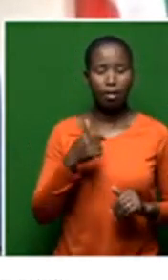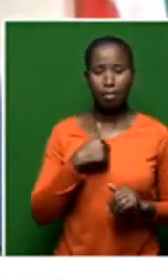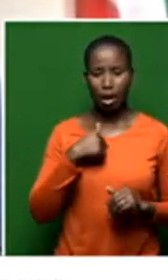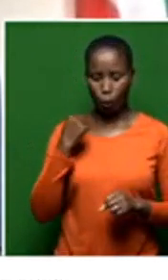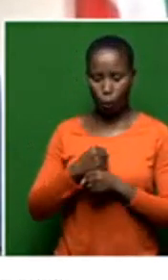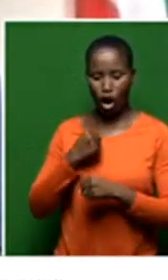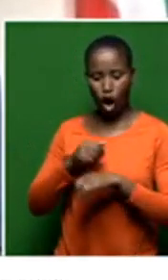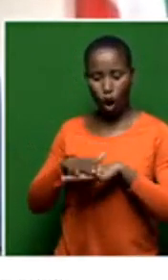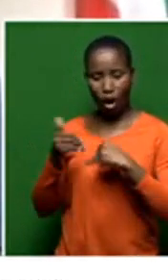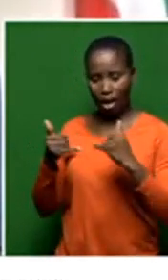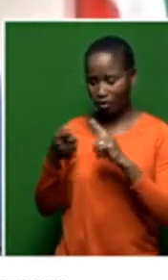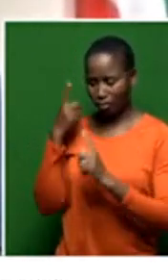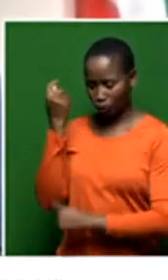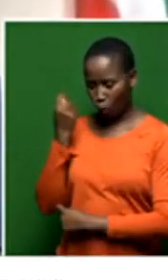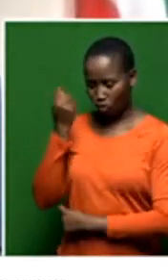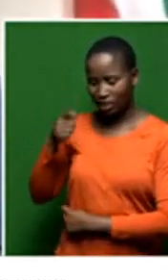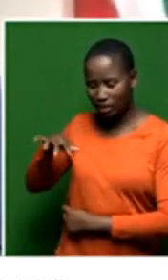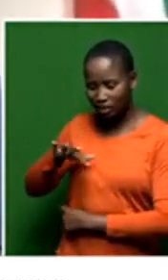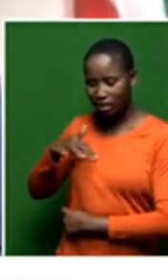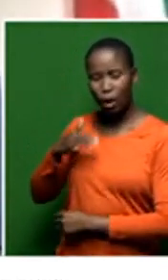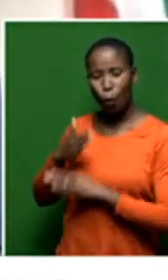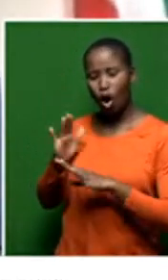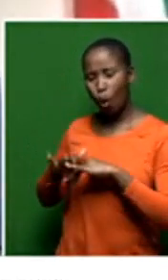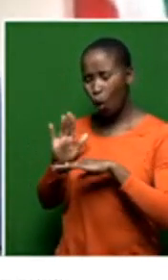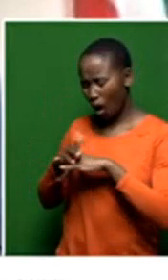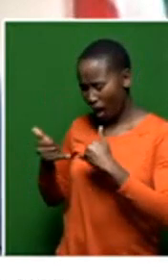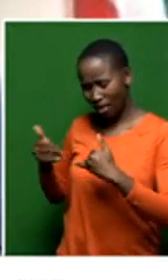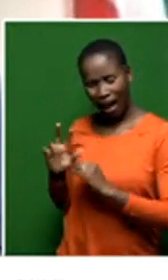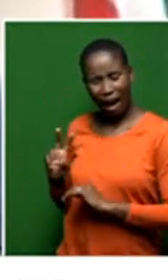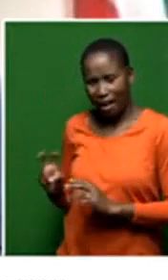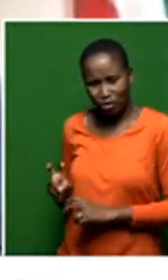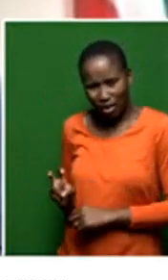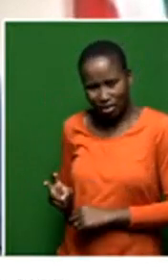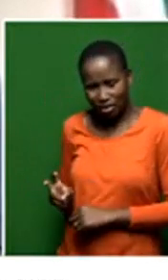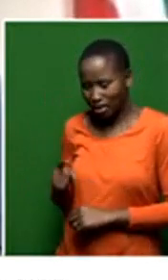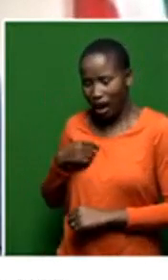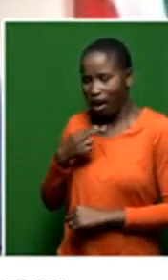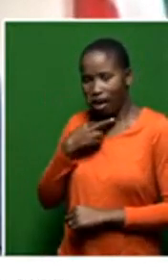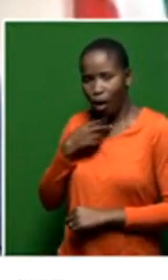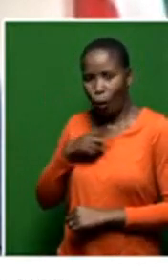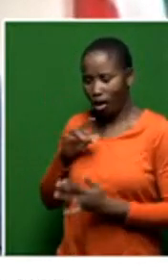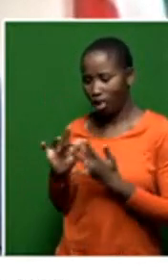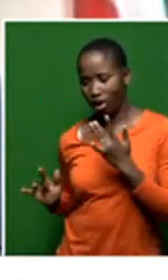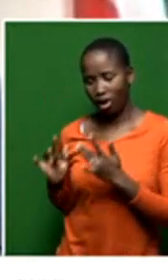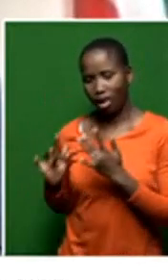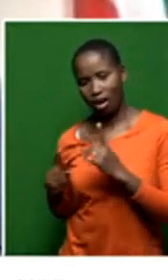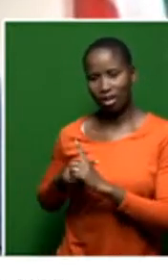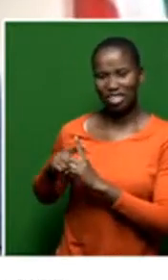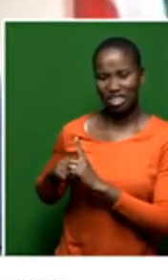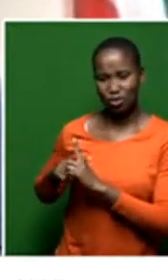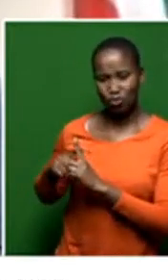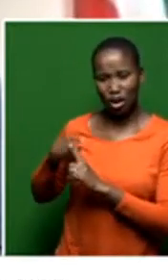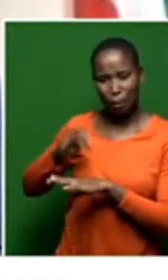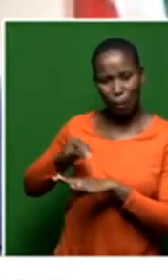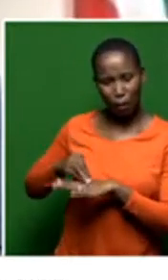underserved area, an underserved community in certain parts of our country, you cannot because of the quality of network. So there are